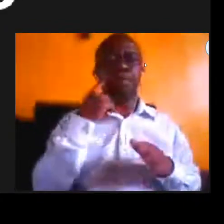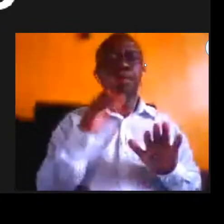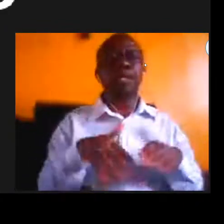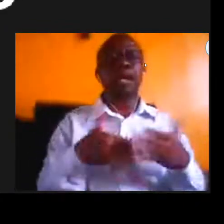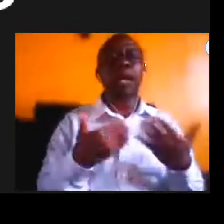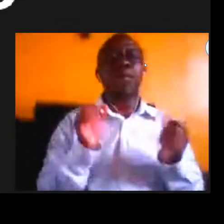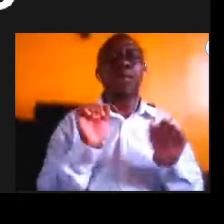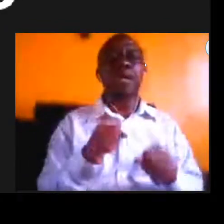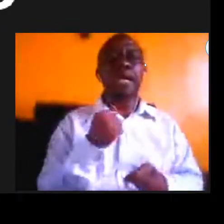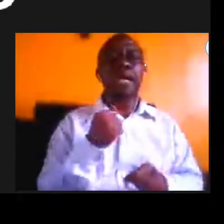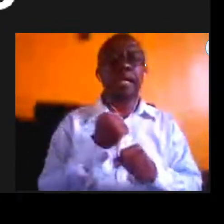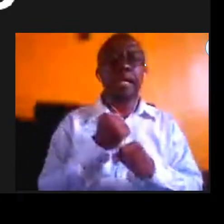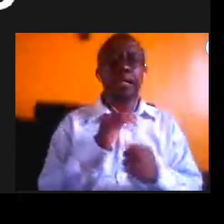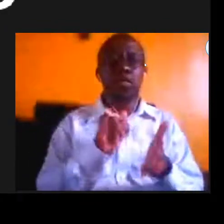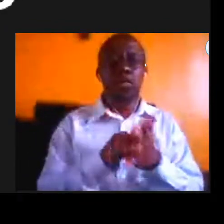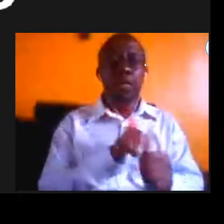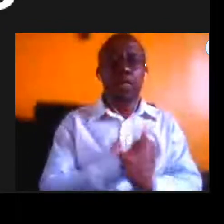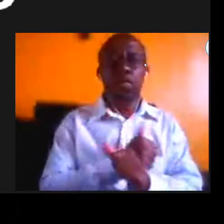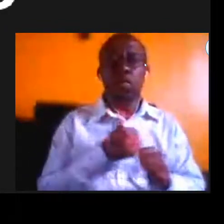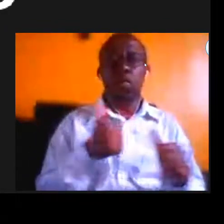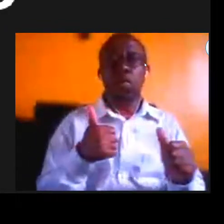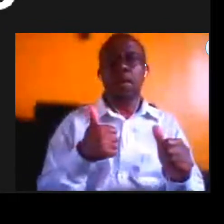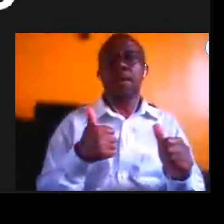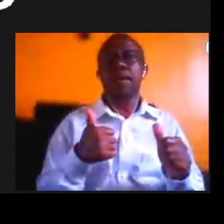more practically.